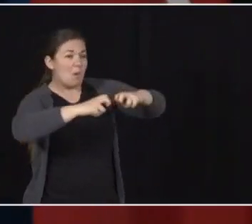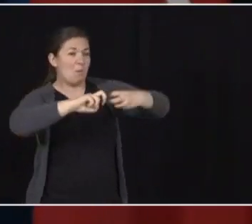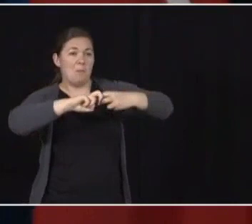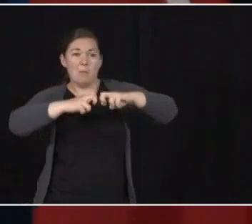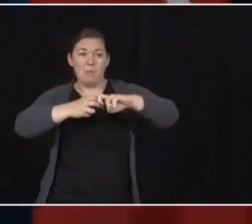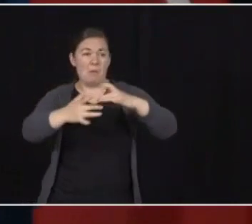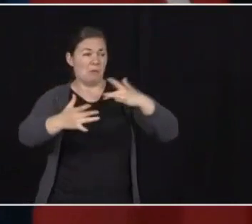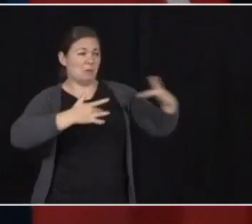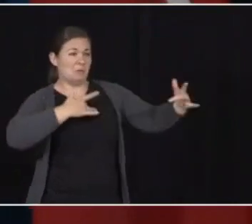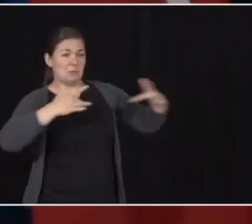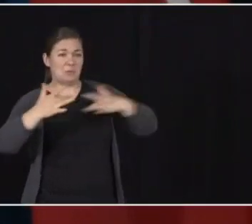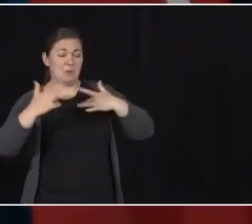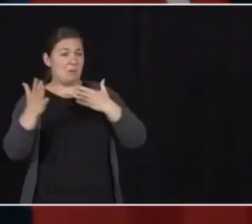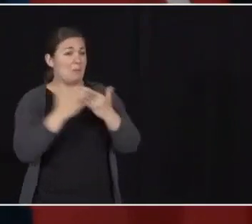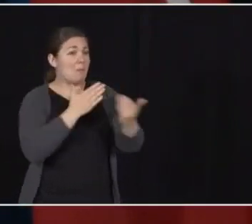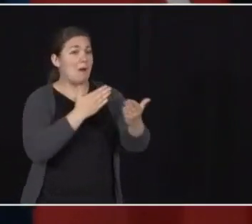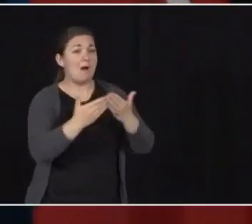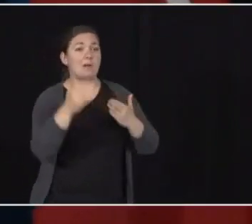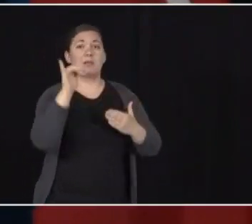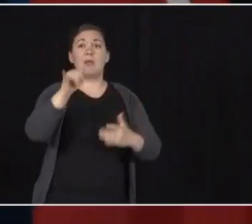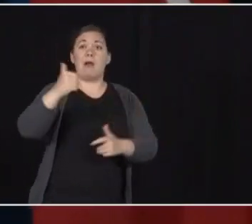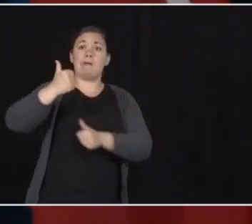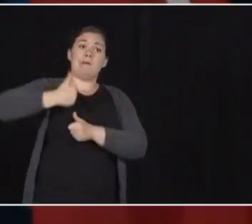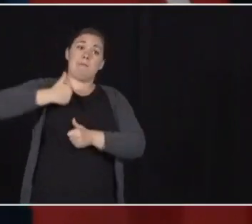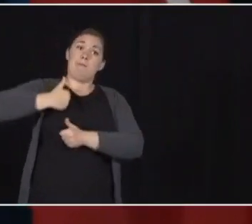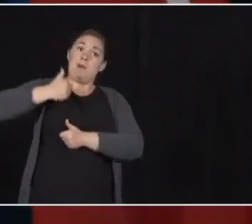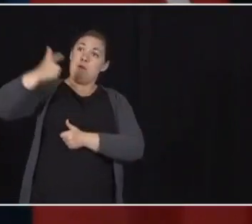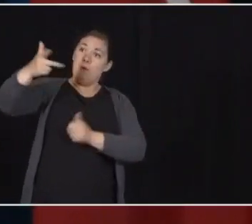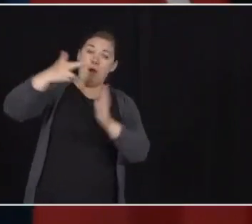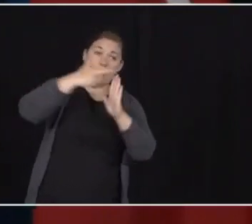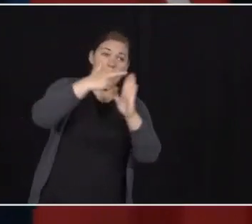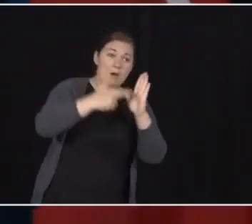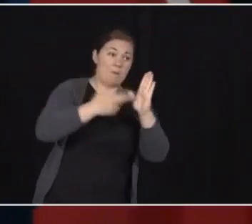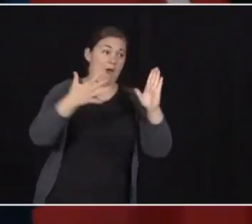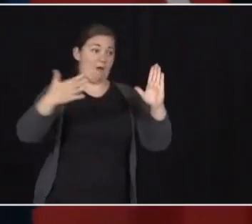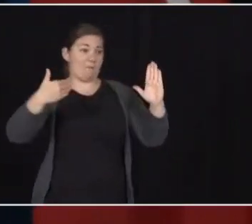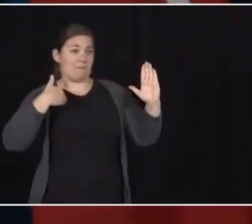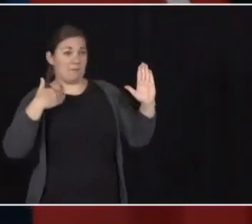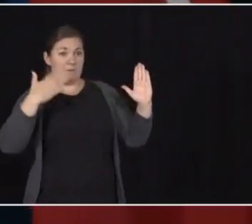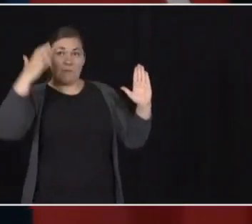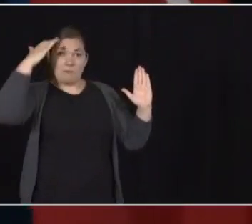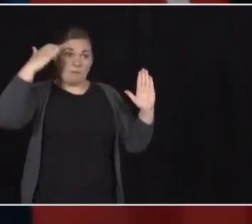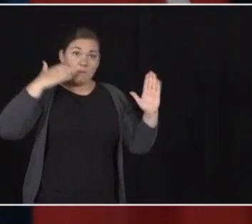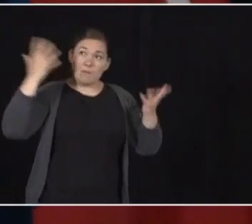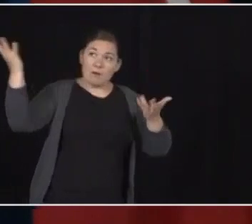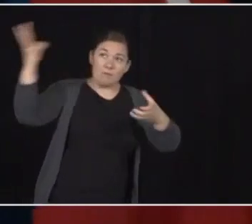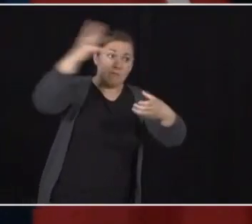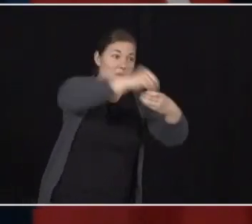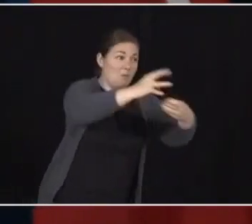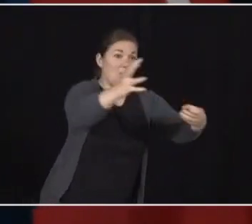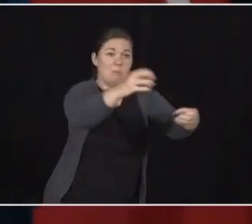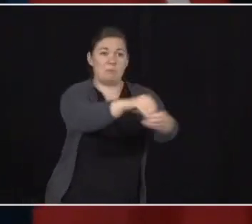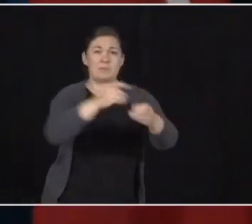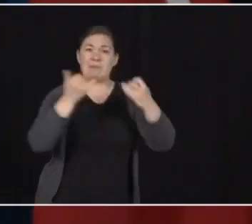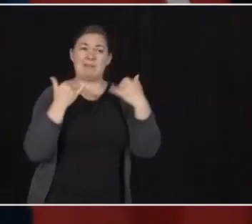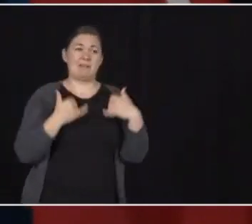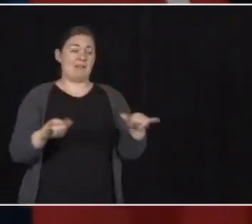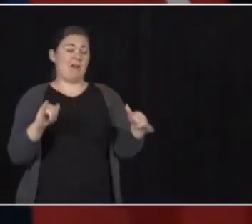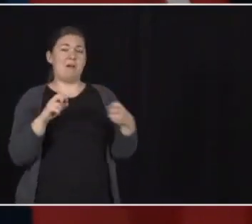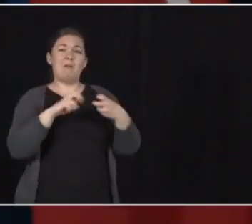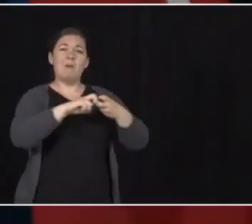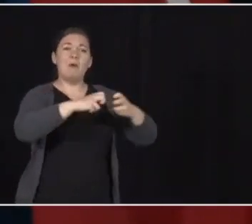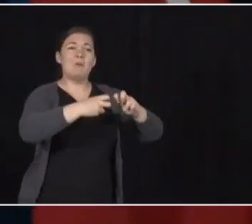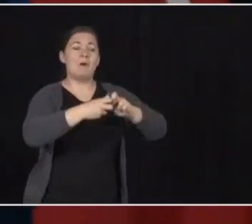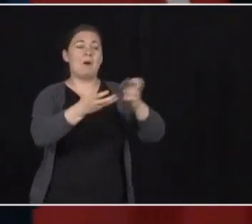even after the military has been called in, hospitals have been called in to oversee, but it still seems like those that are in